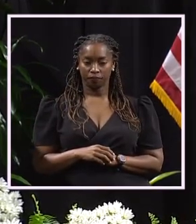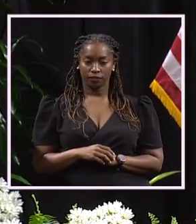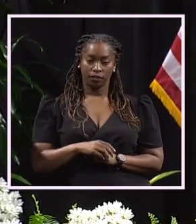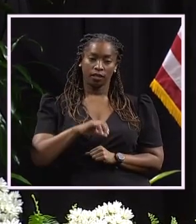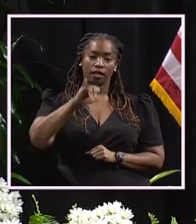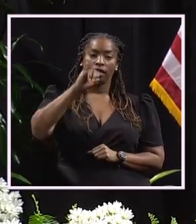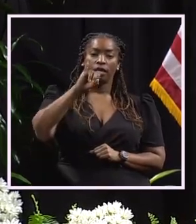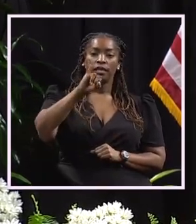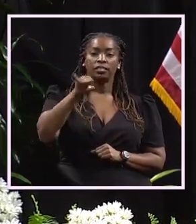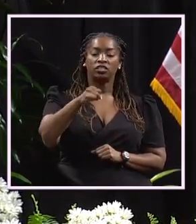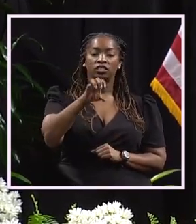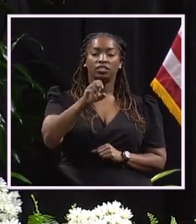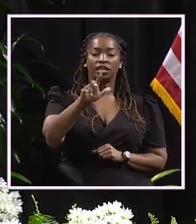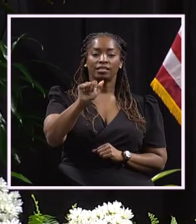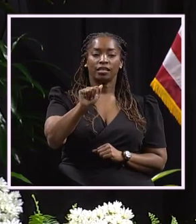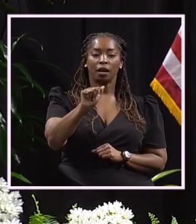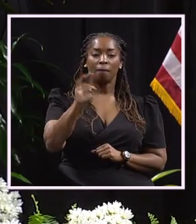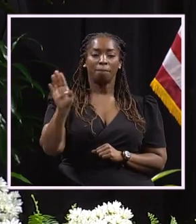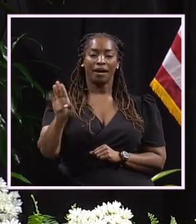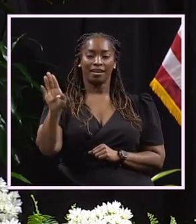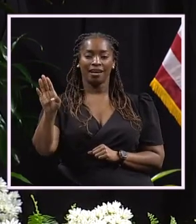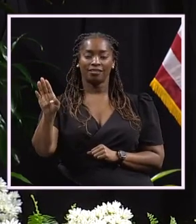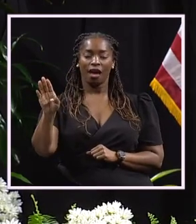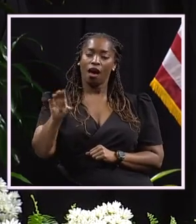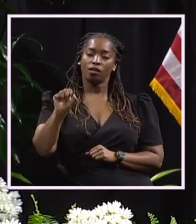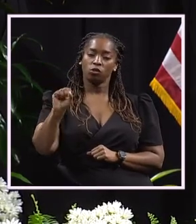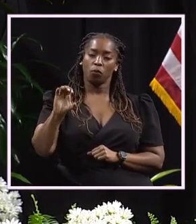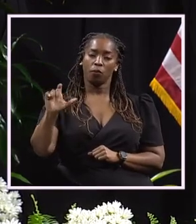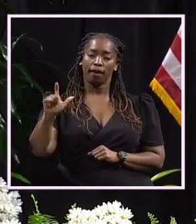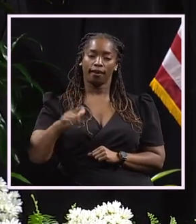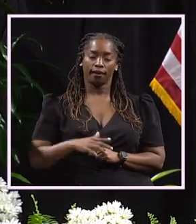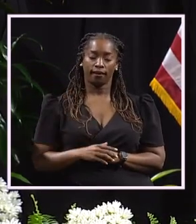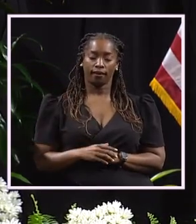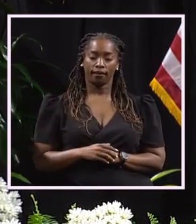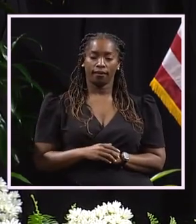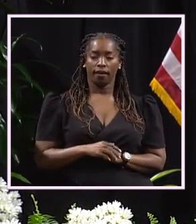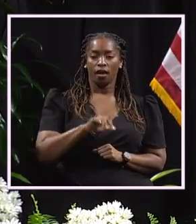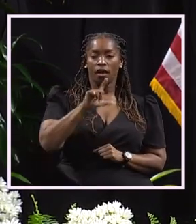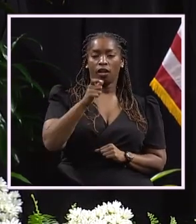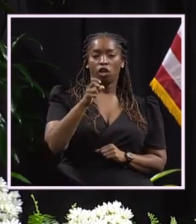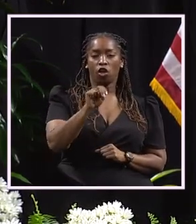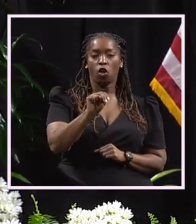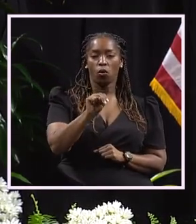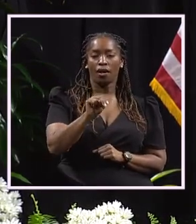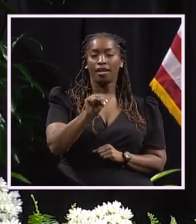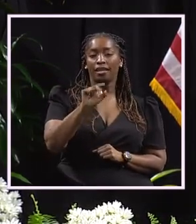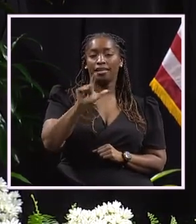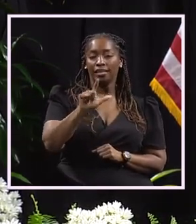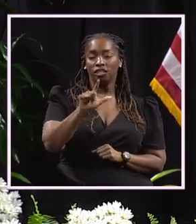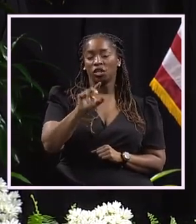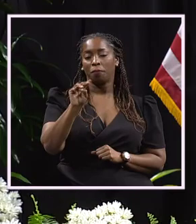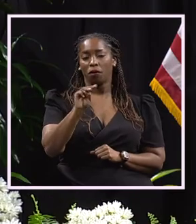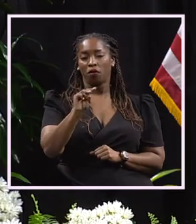Jessica Barraza, summa cum laude. Lauren Leisha Merriweather